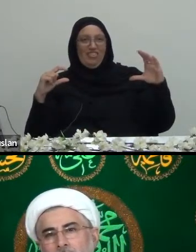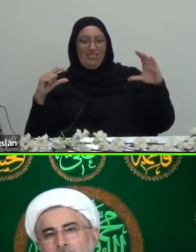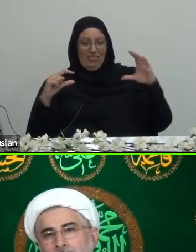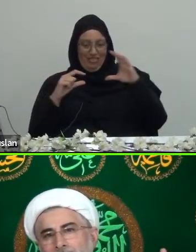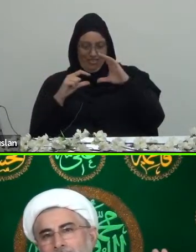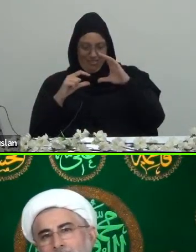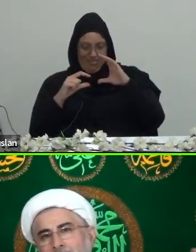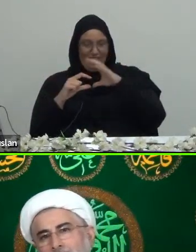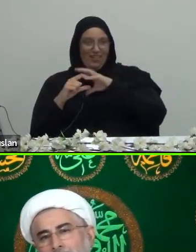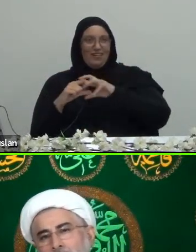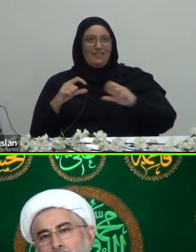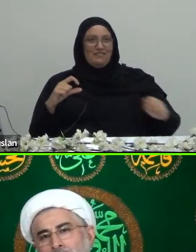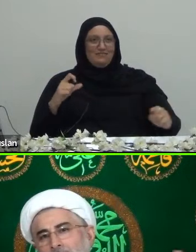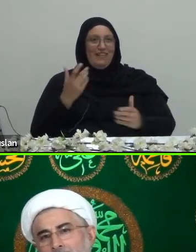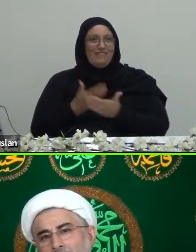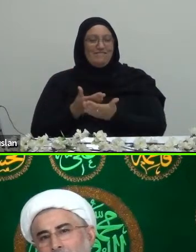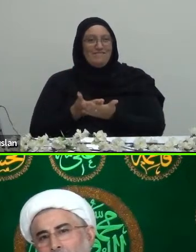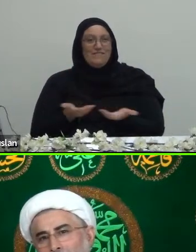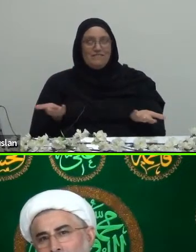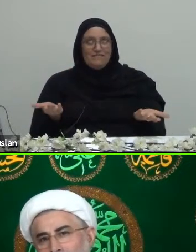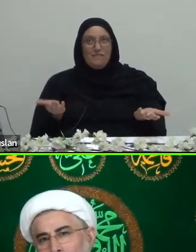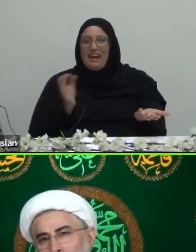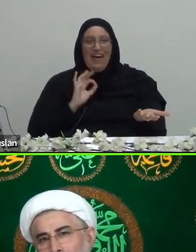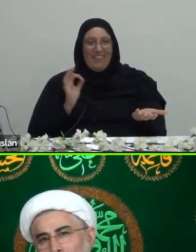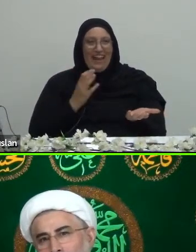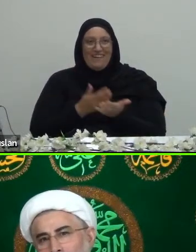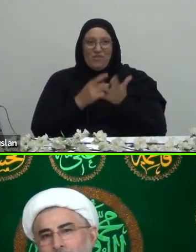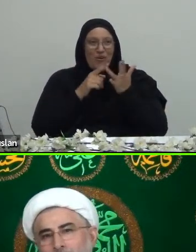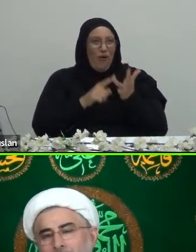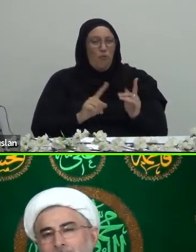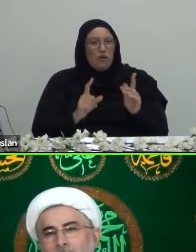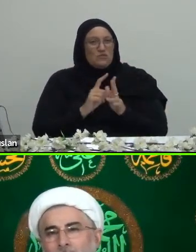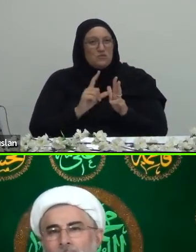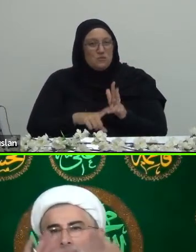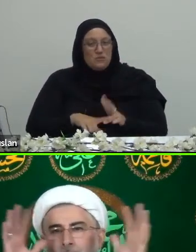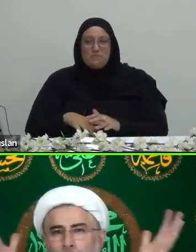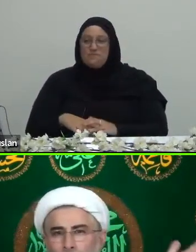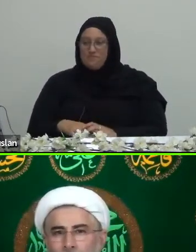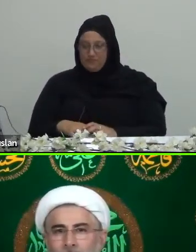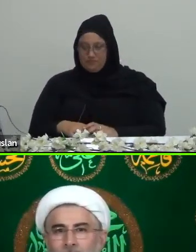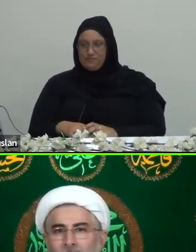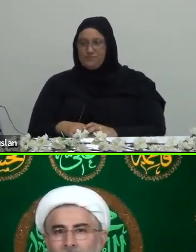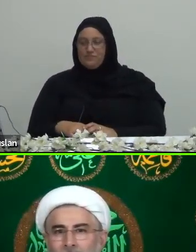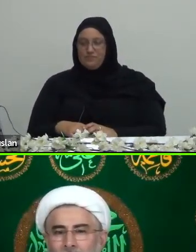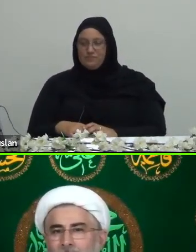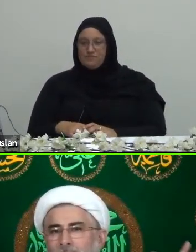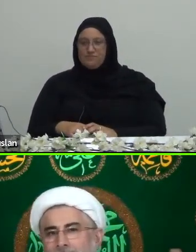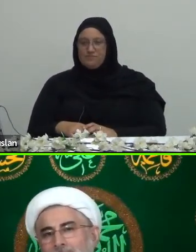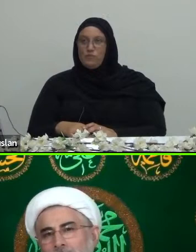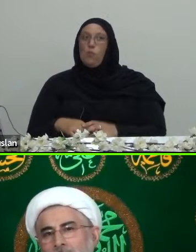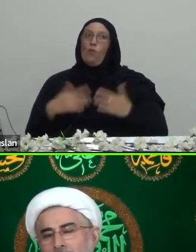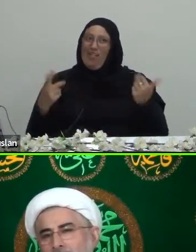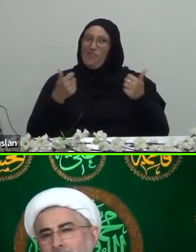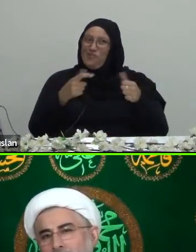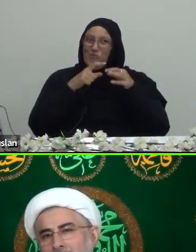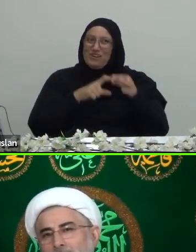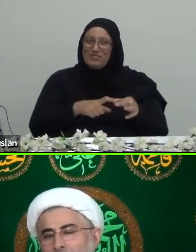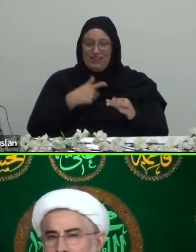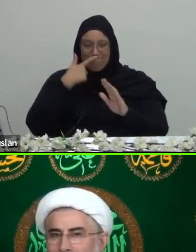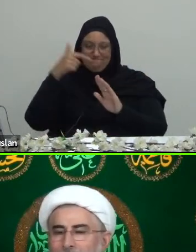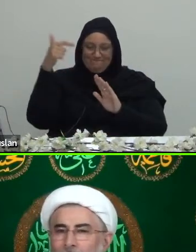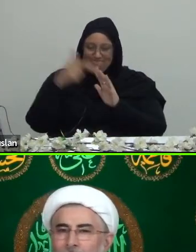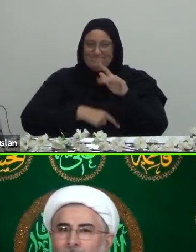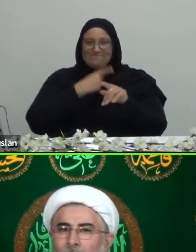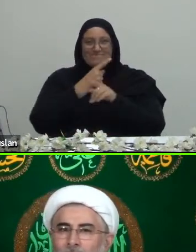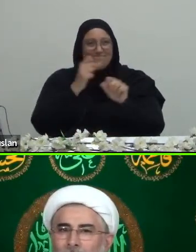There are some technical issues here. I don't want to go too much technicality, but on a broad level of it, I can discuss it, but it